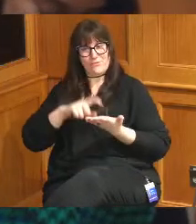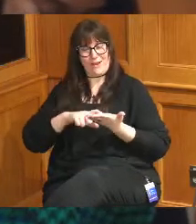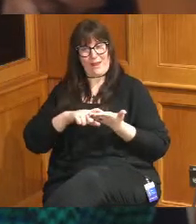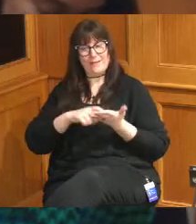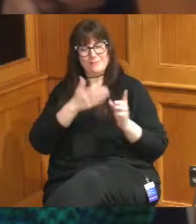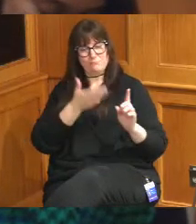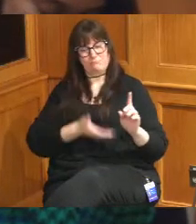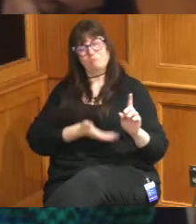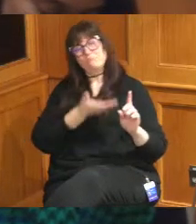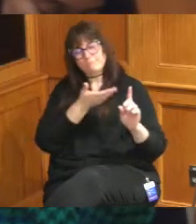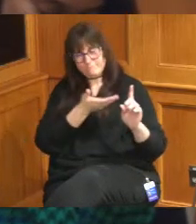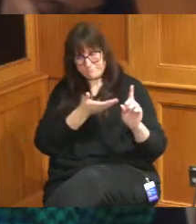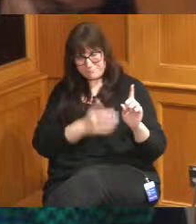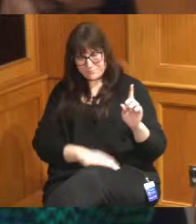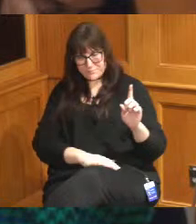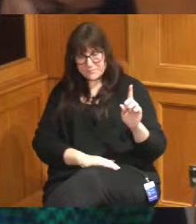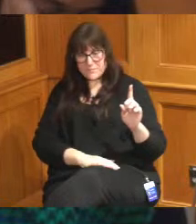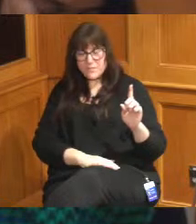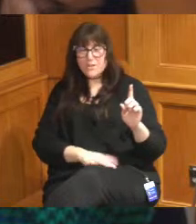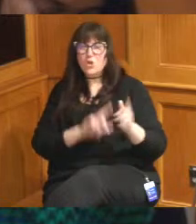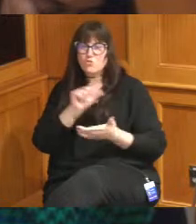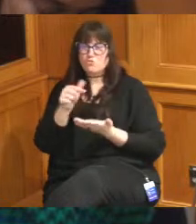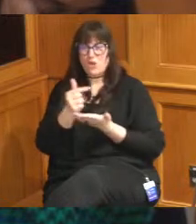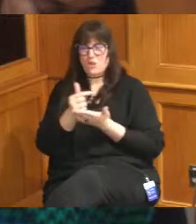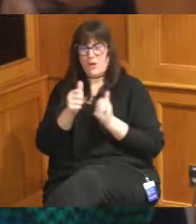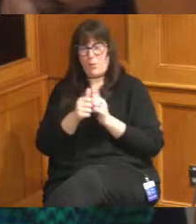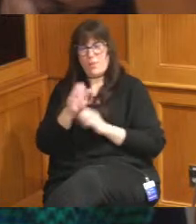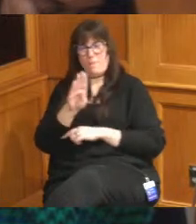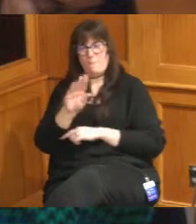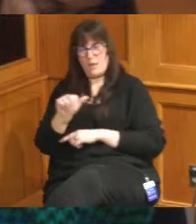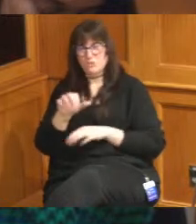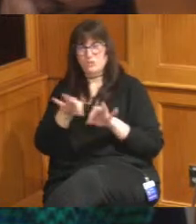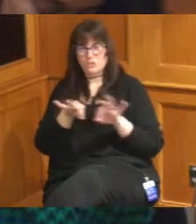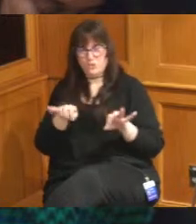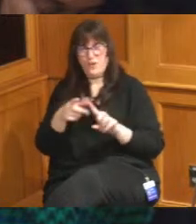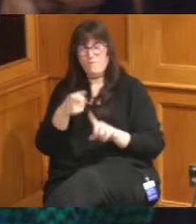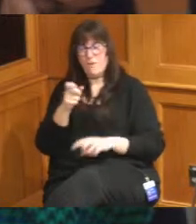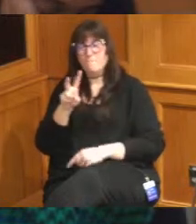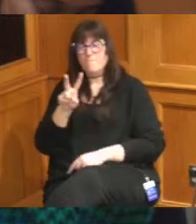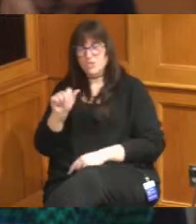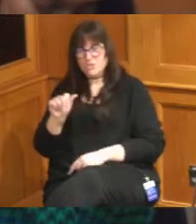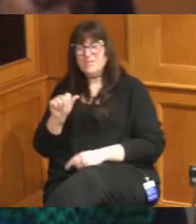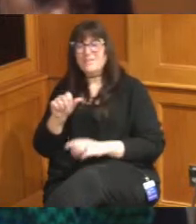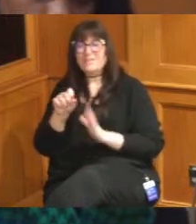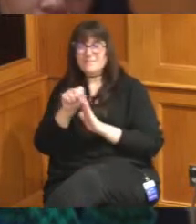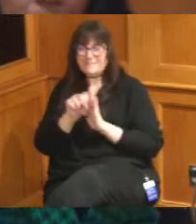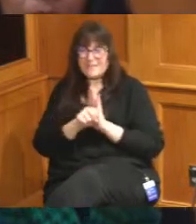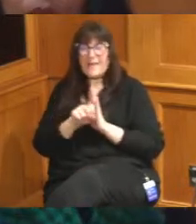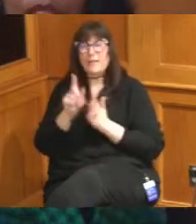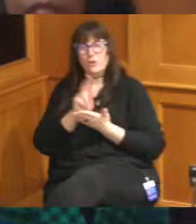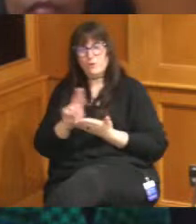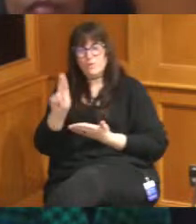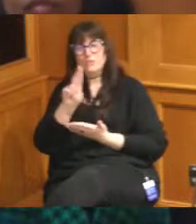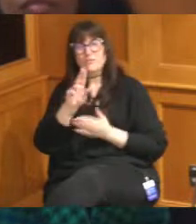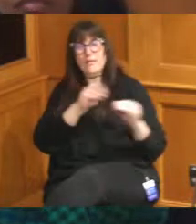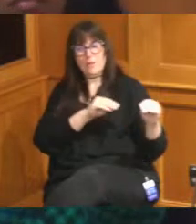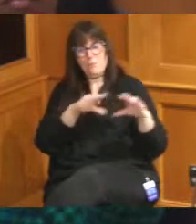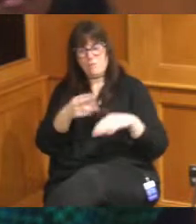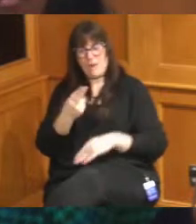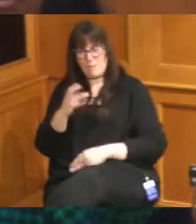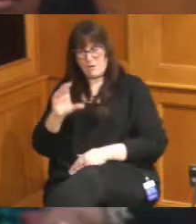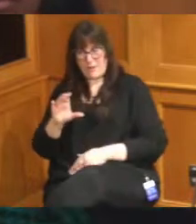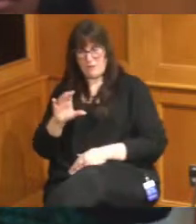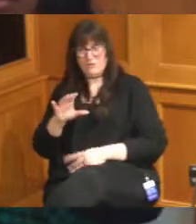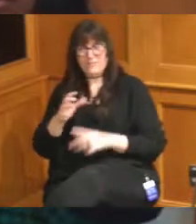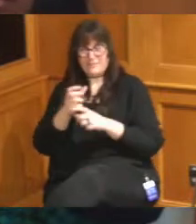Deborah Alsop. Deborah Alsop graduated with a bachelor's degree from Virginia State University, then moved to Hamilton County to